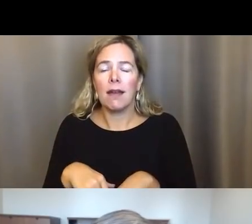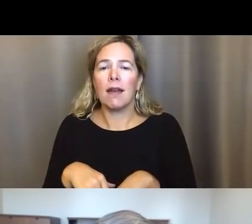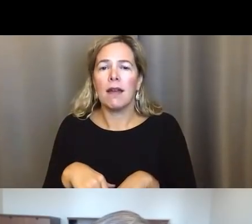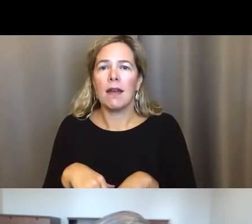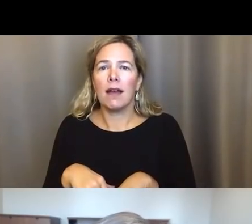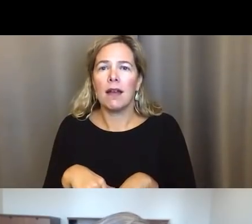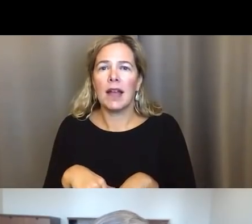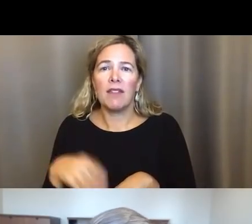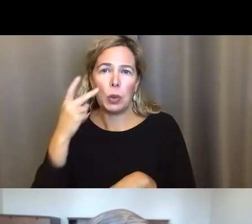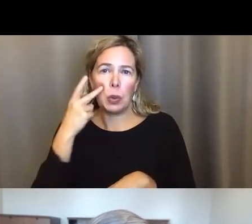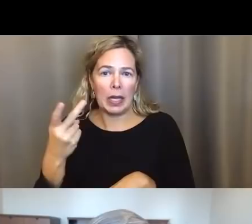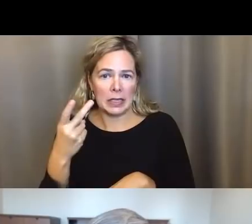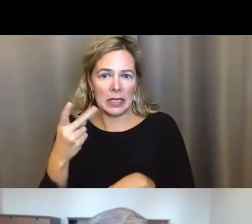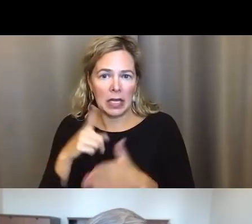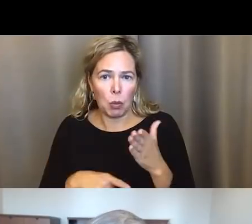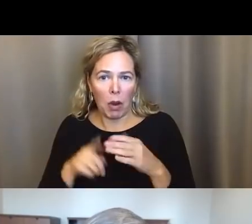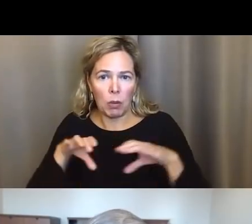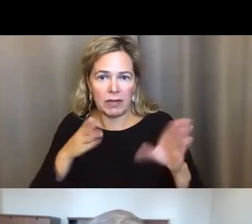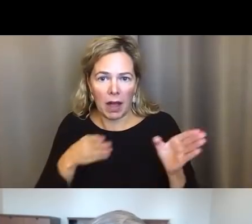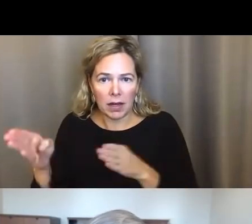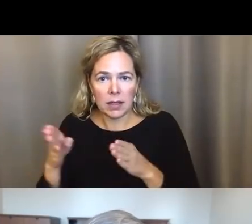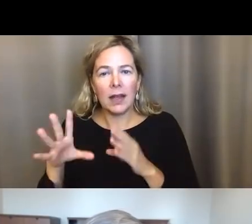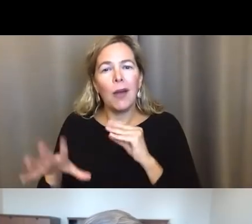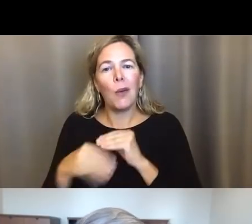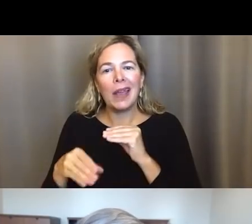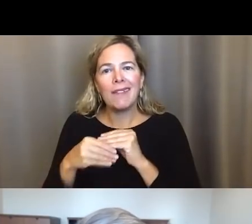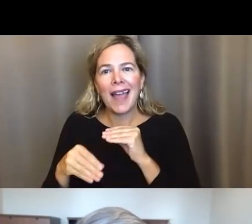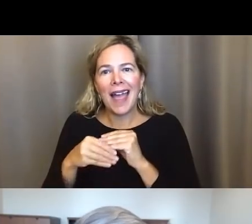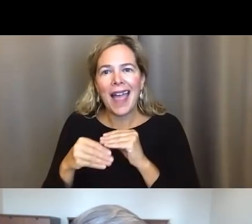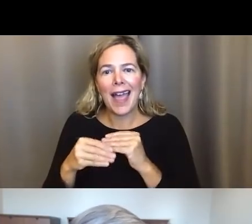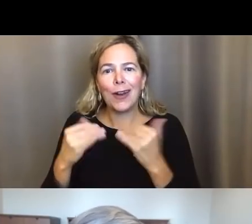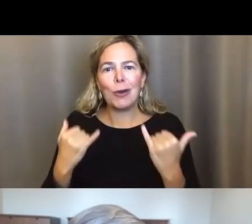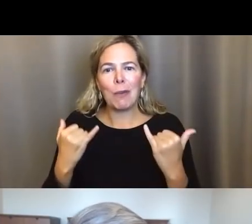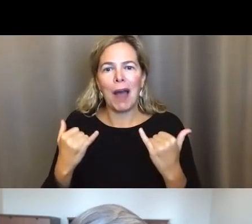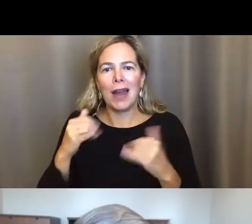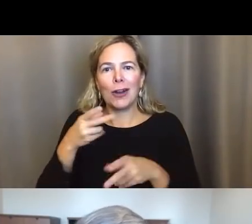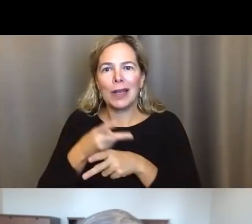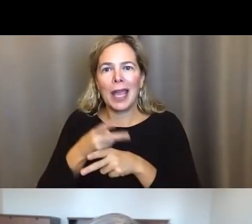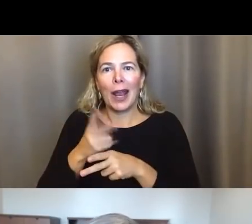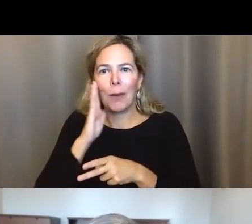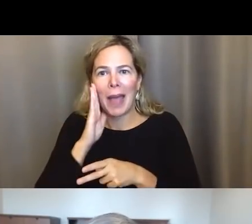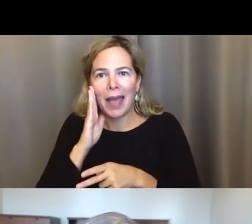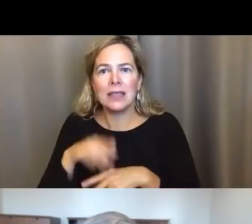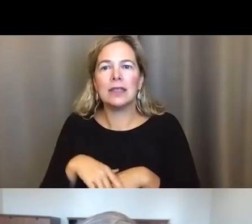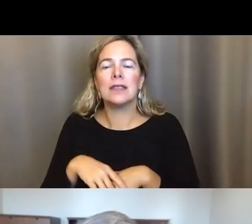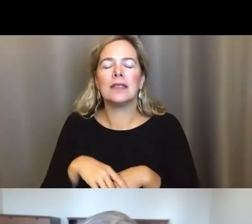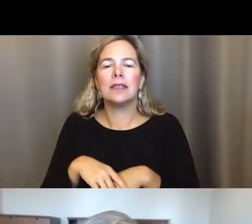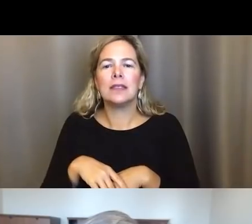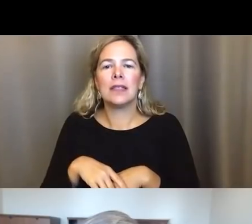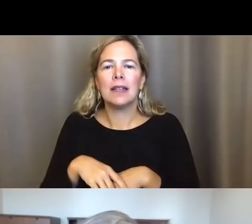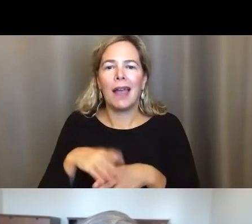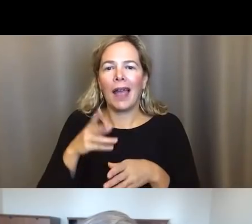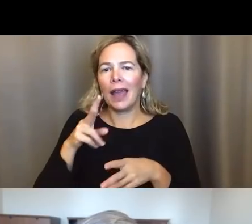what we've done. We've added additional moderate care beds to 5A and additional moderate